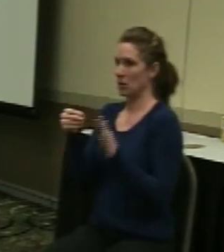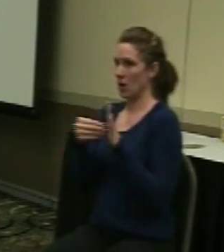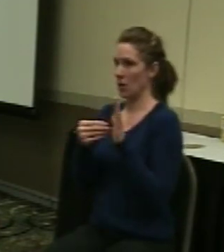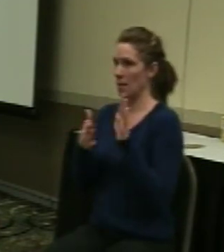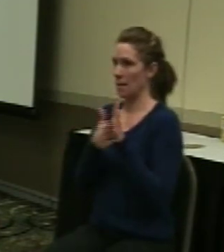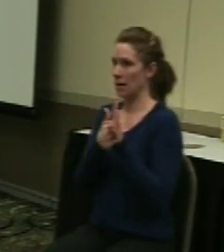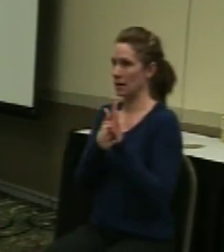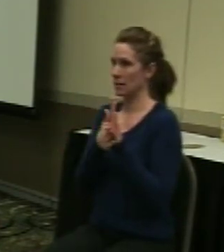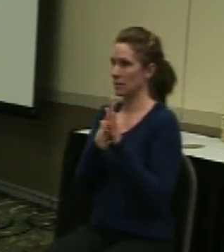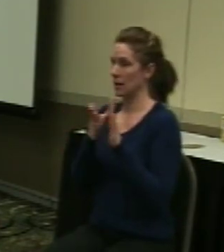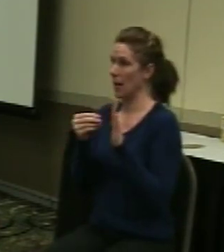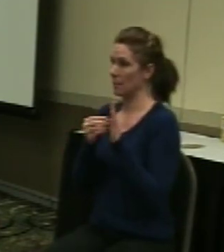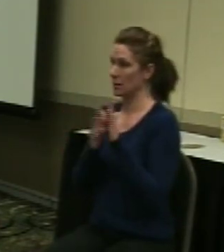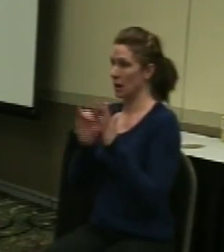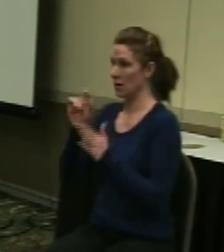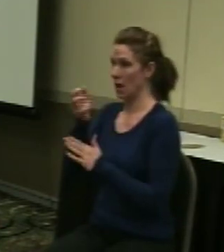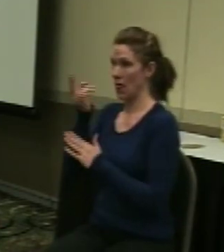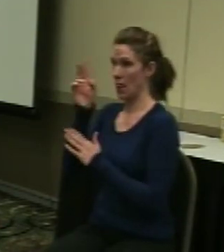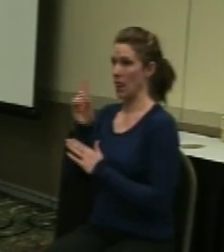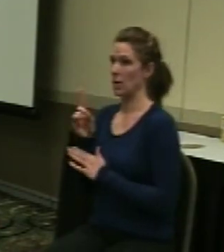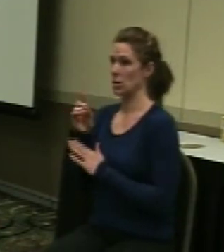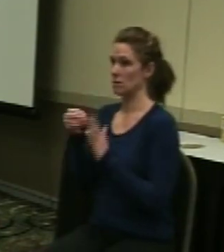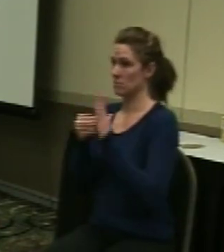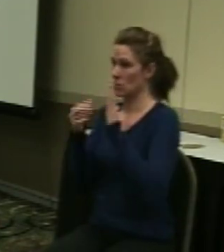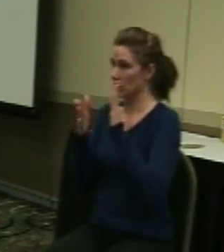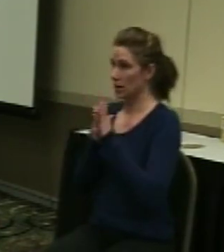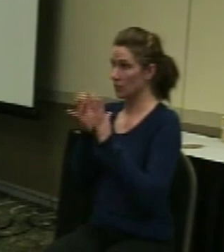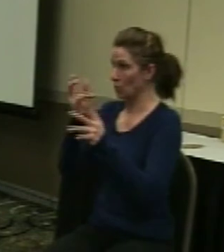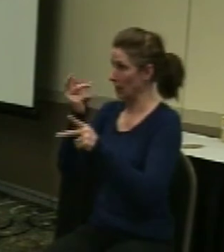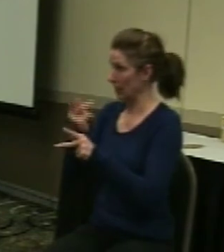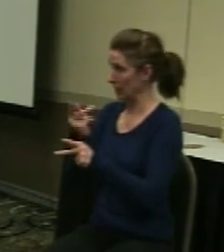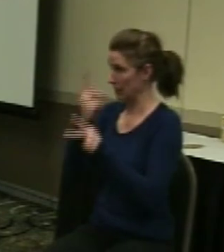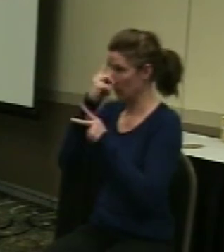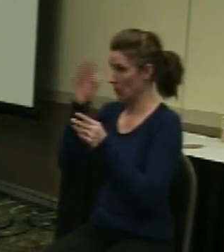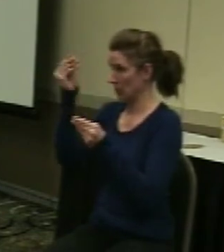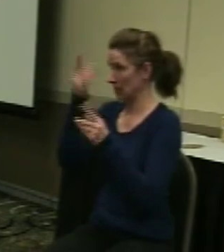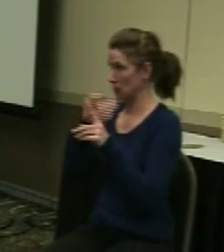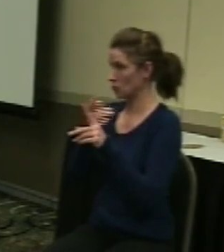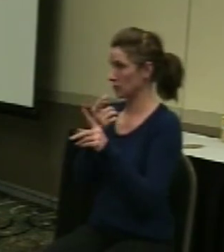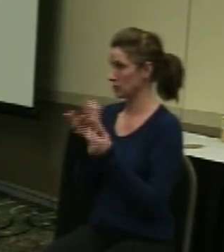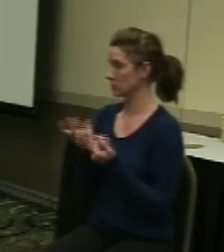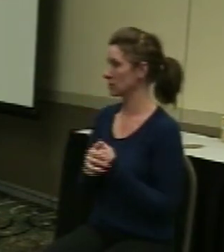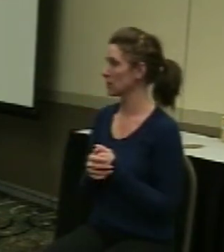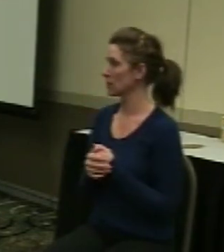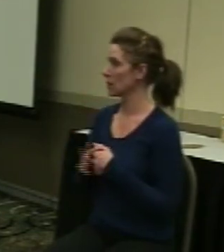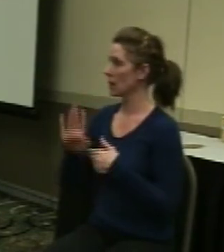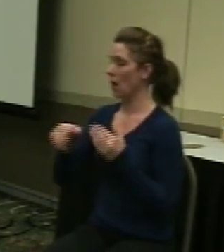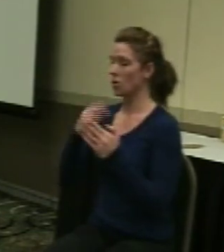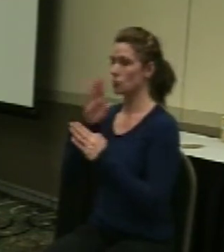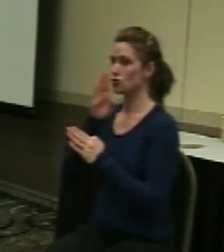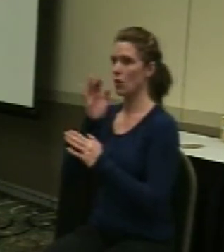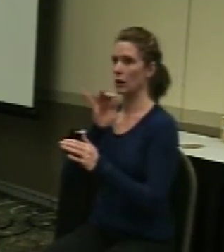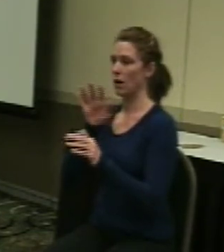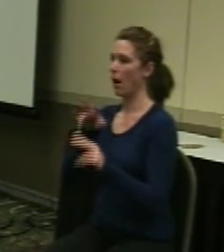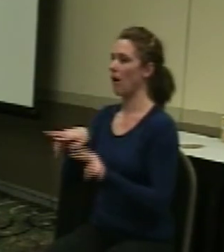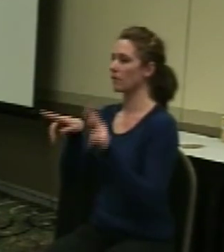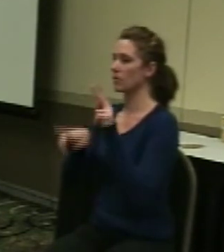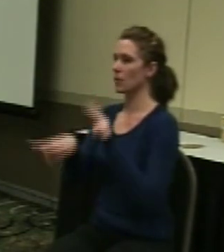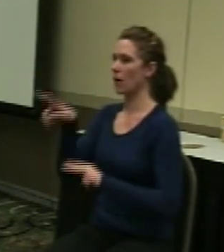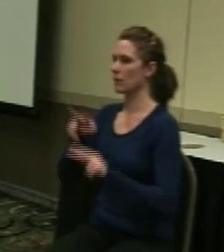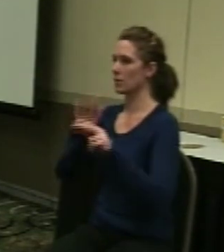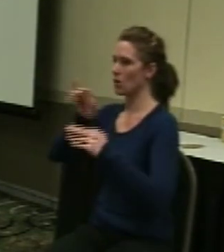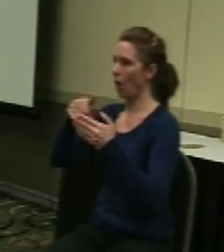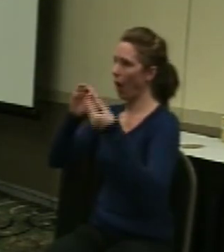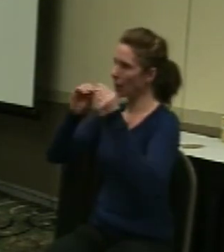and put a legend on it if you want to keep it as a source, as a data source. All those direct observations are all numerically